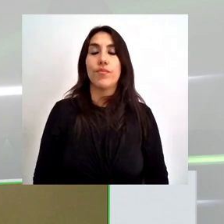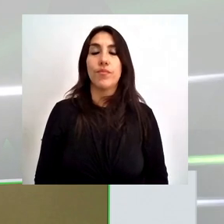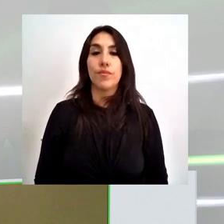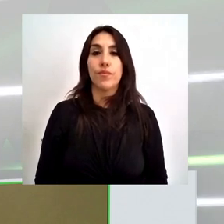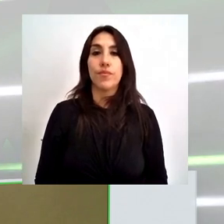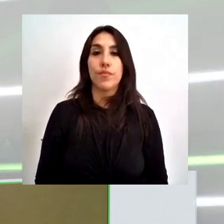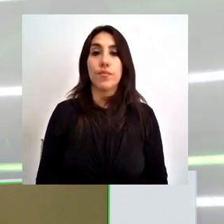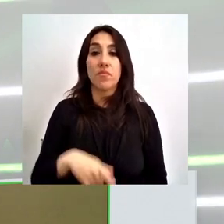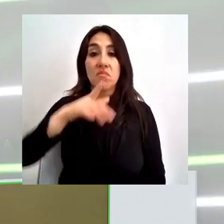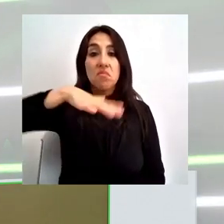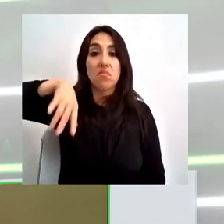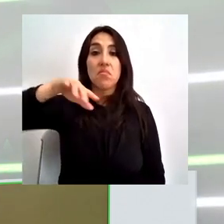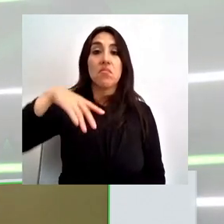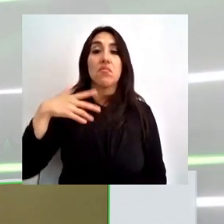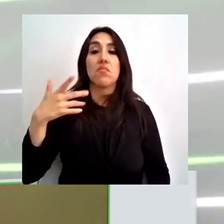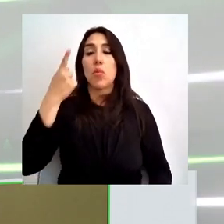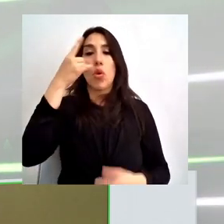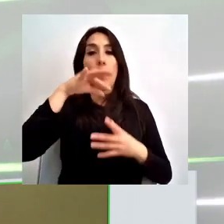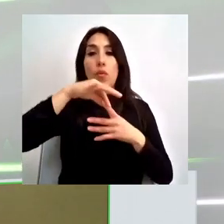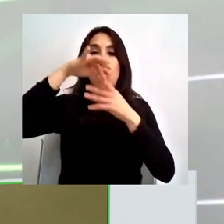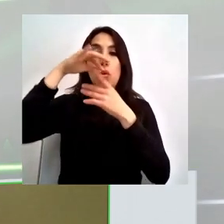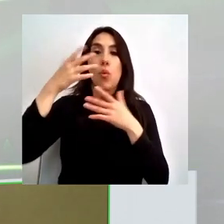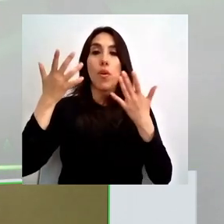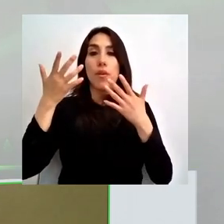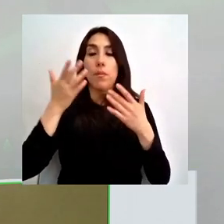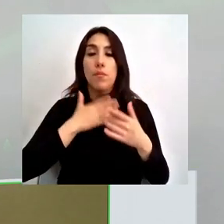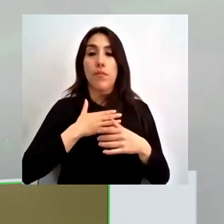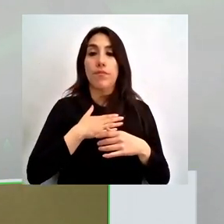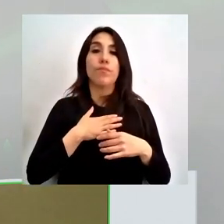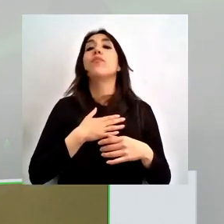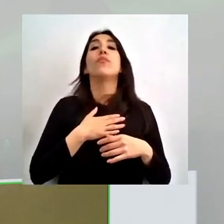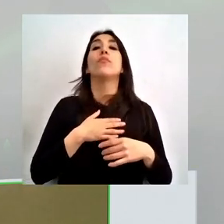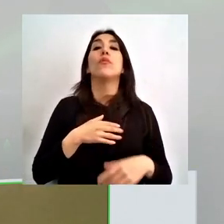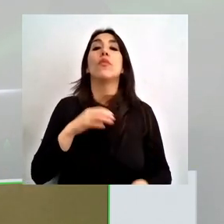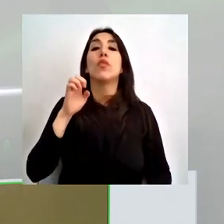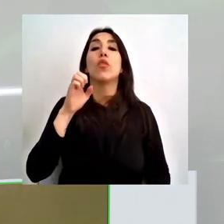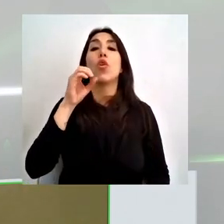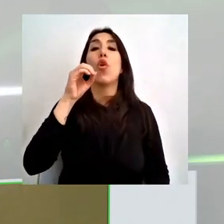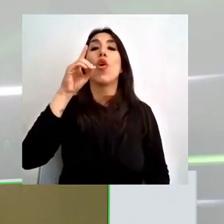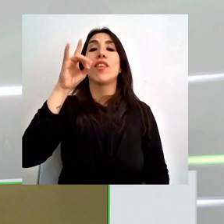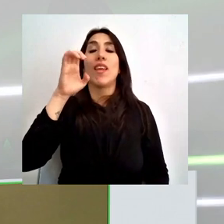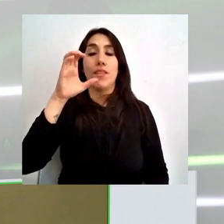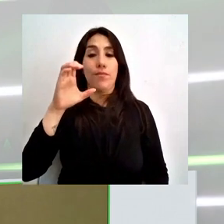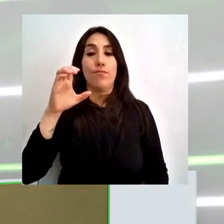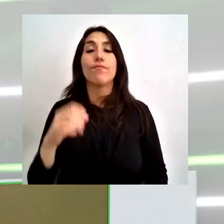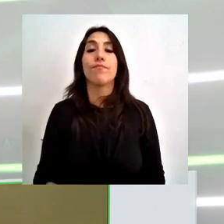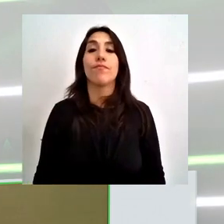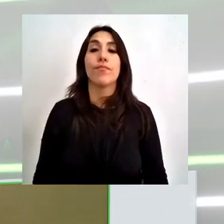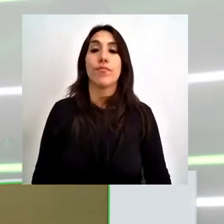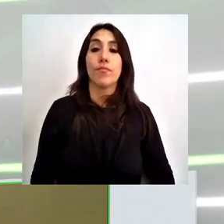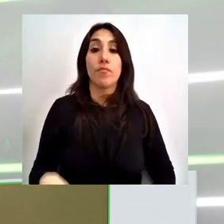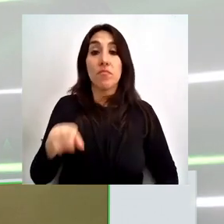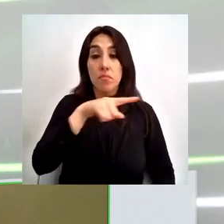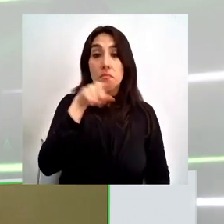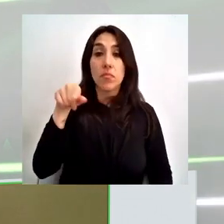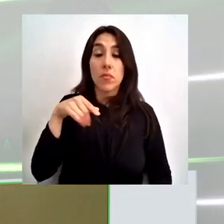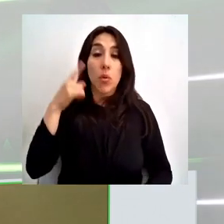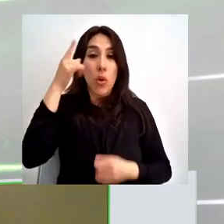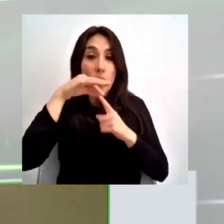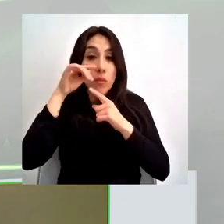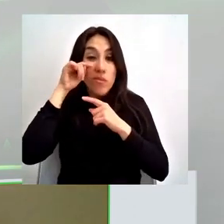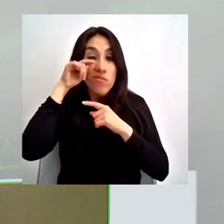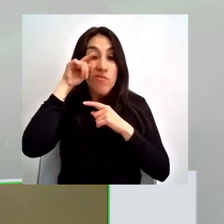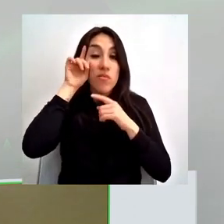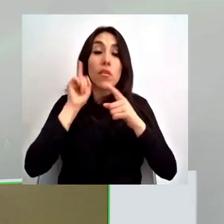that they're talking about not only inclusion, but accessibility. And that's